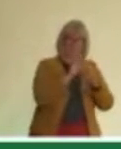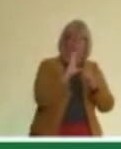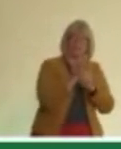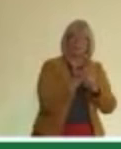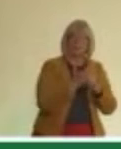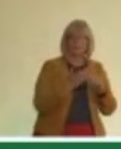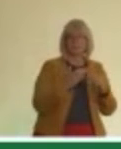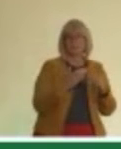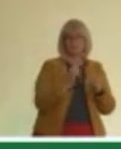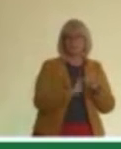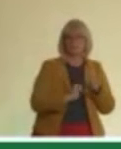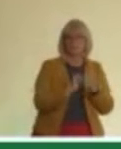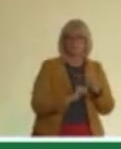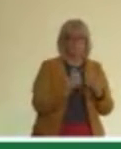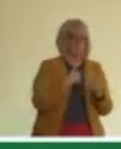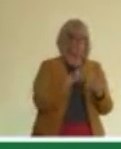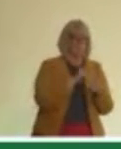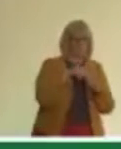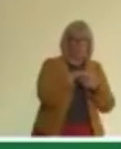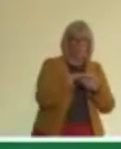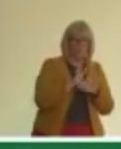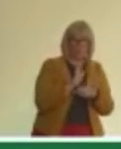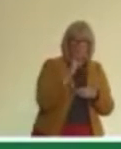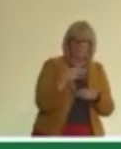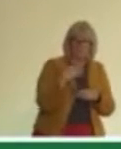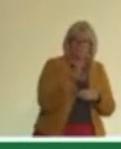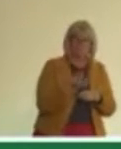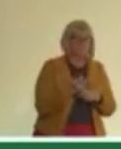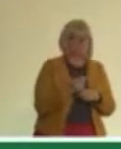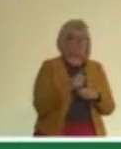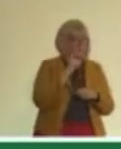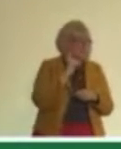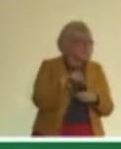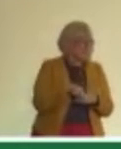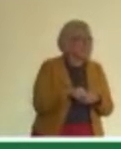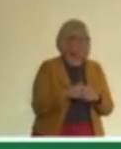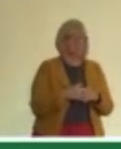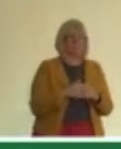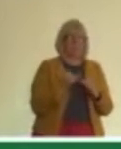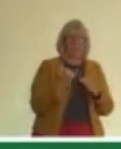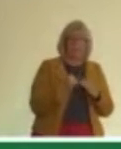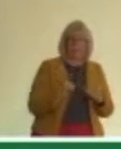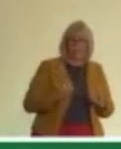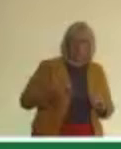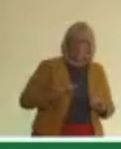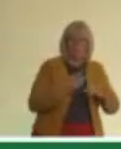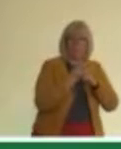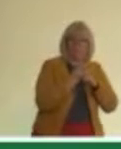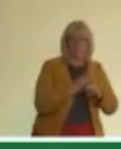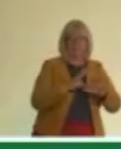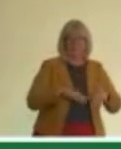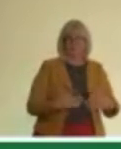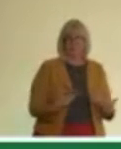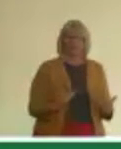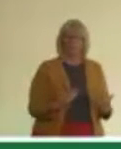local volunteers, and despite the lack of investment, the neglect, the total lack of care from those in power, these people spoke about